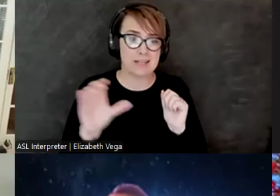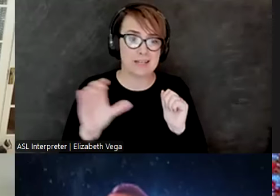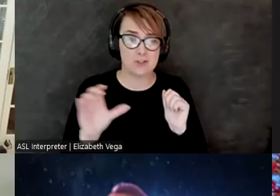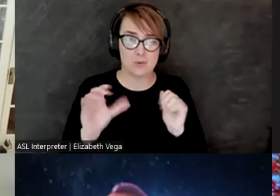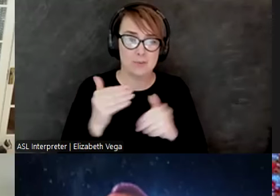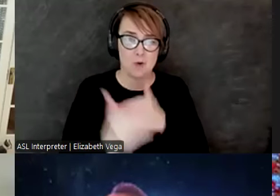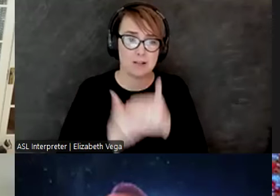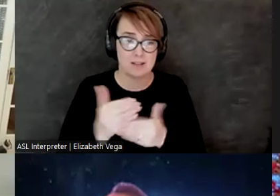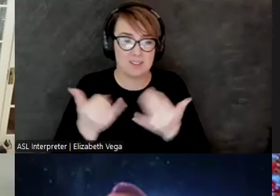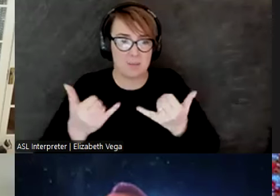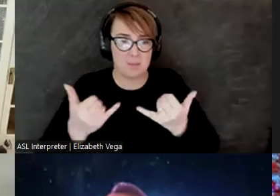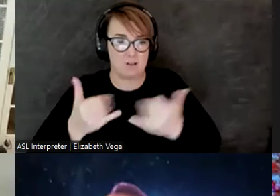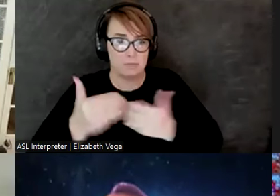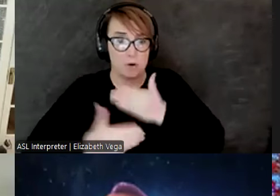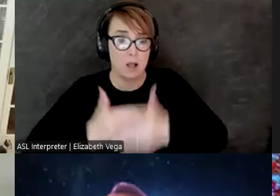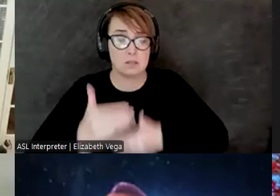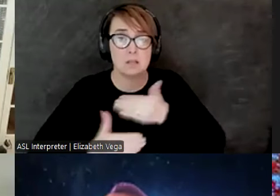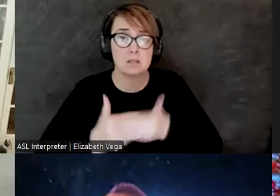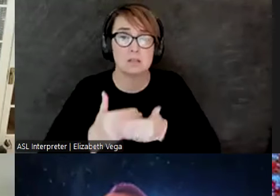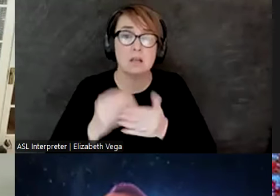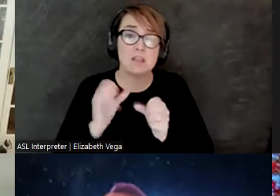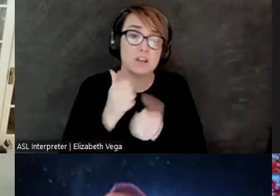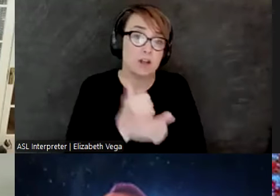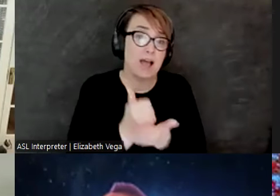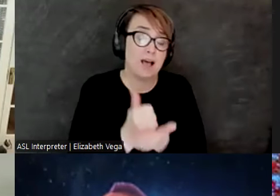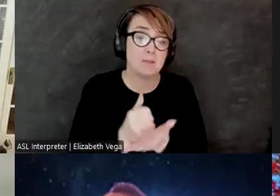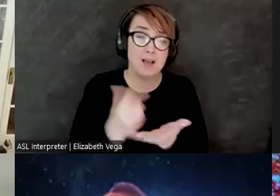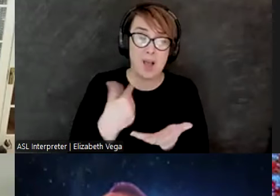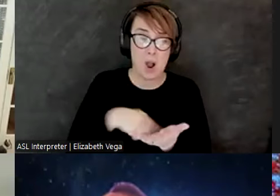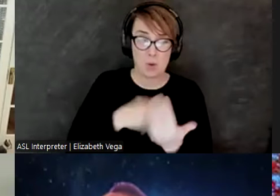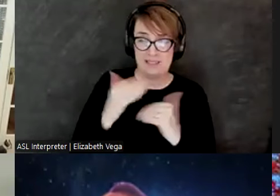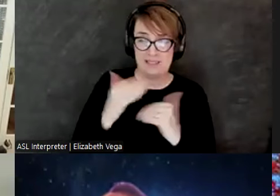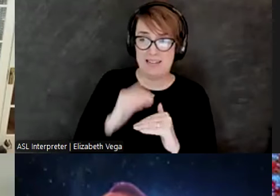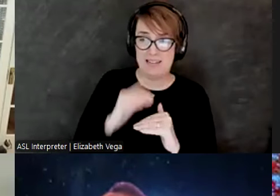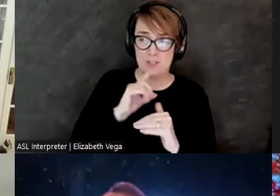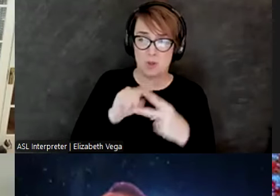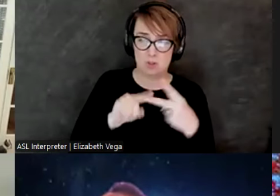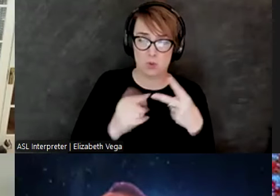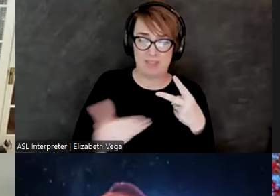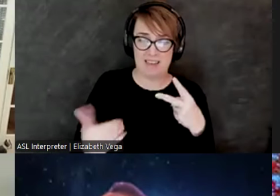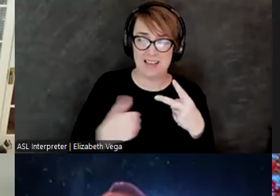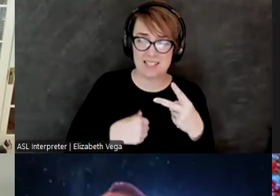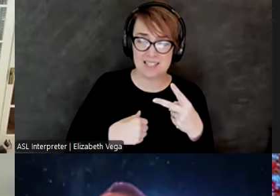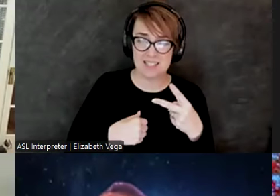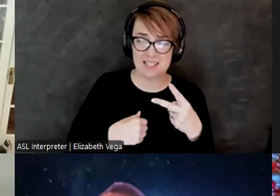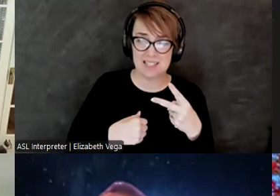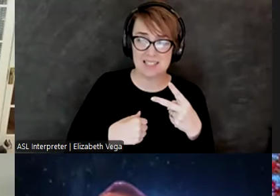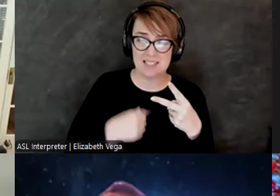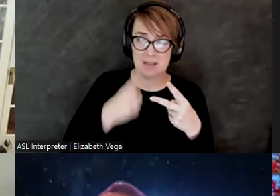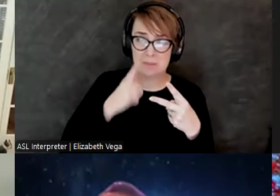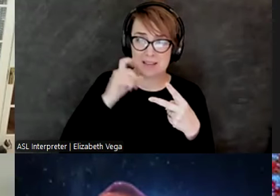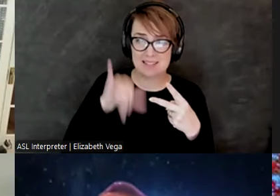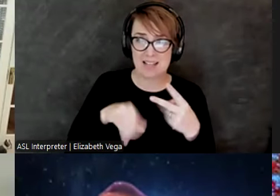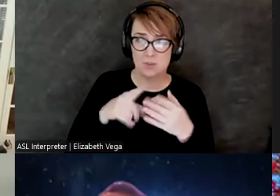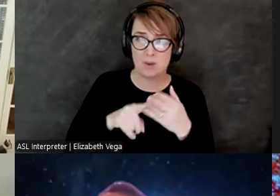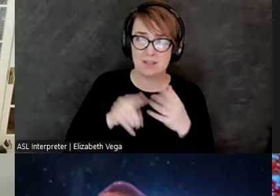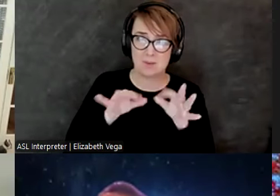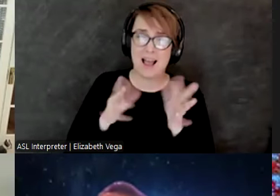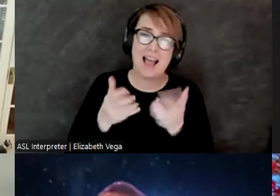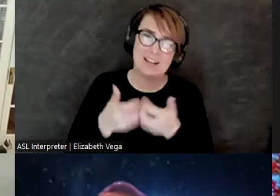said, if are we going to be limited to saying just these two things because this is what's been defined? I just don't want to put limits